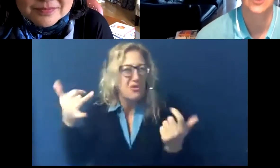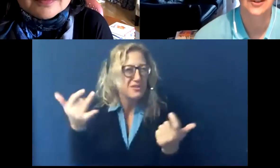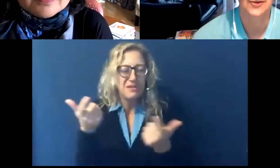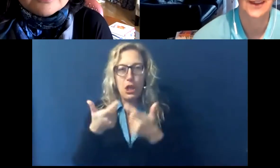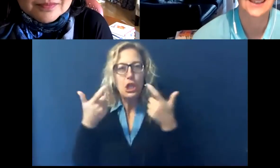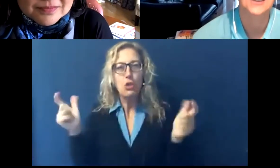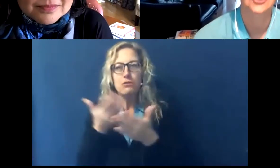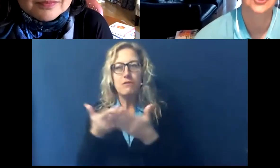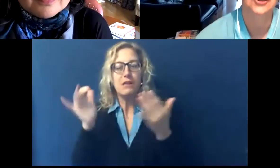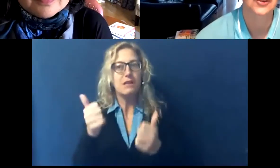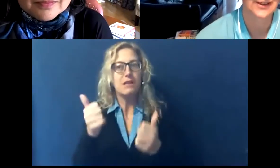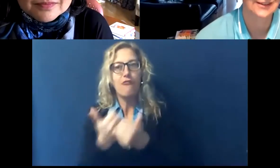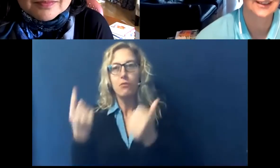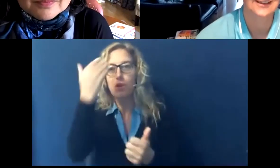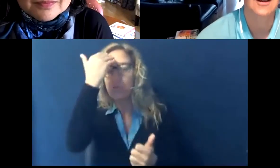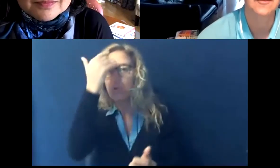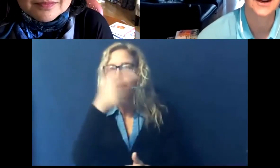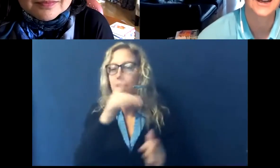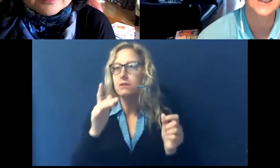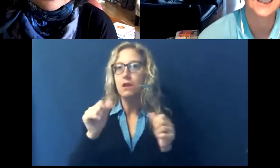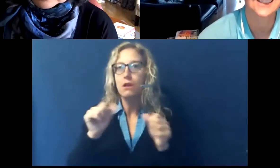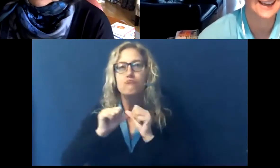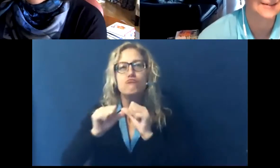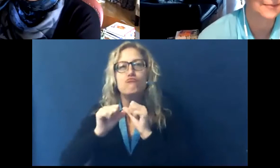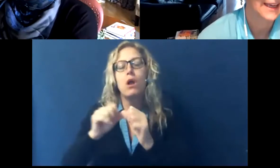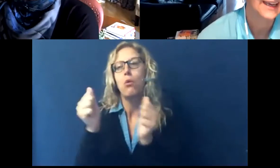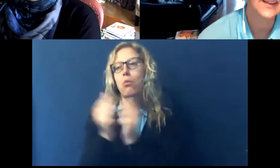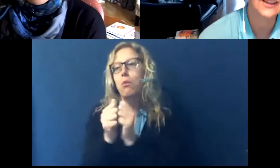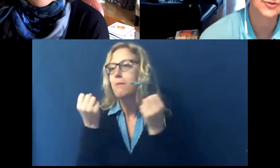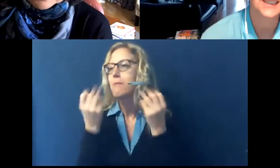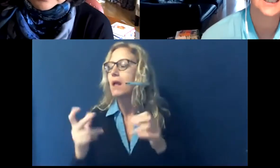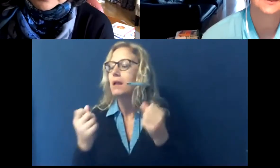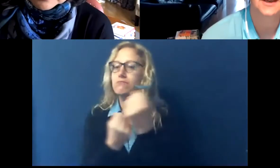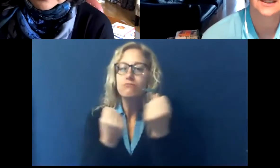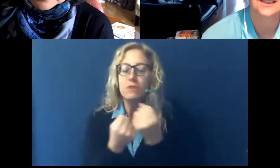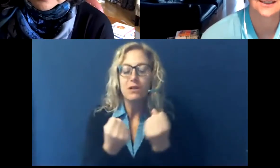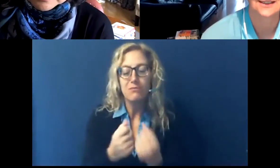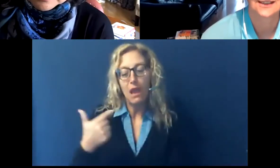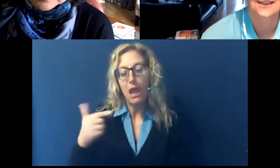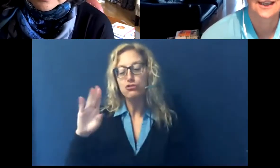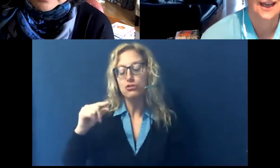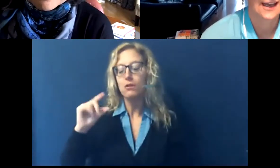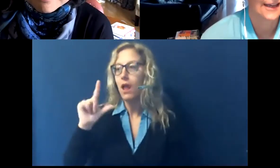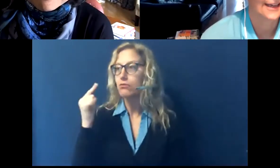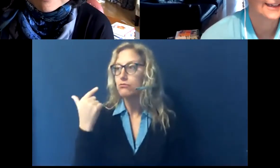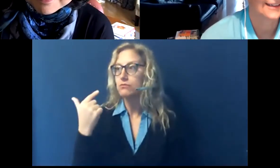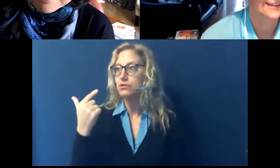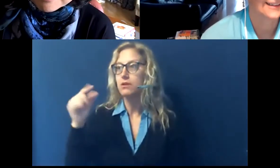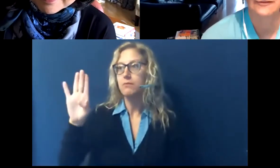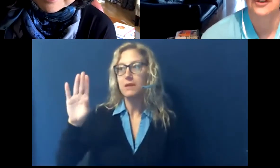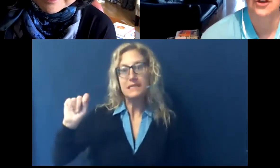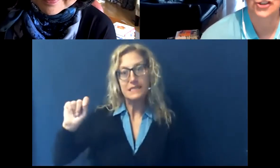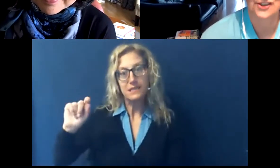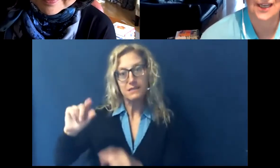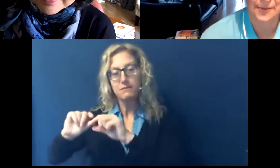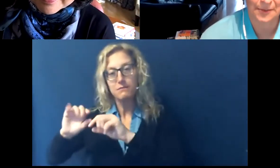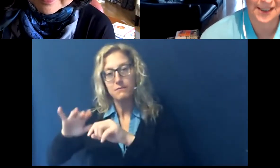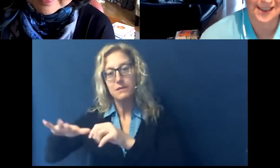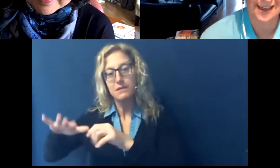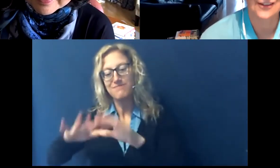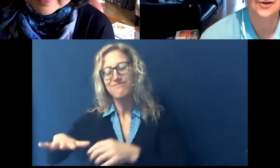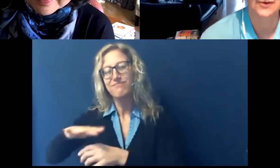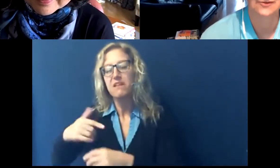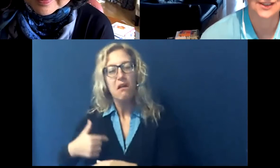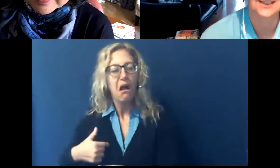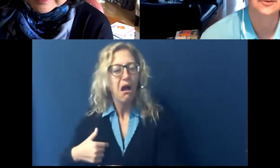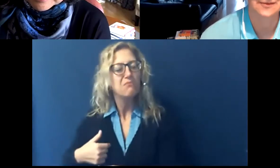glorious run with the ACLU and comrades. In the LGBT space, I feel cautiously